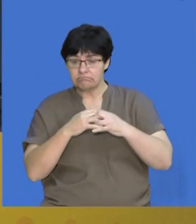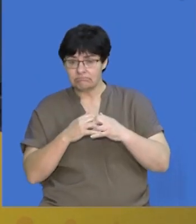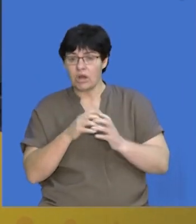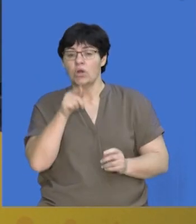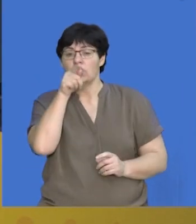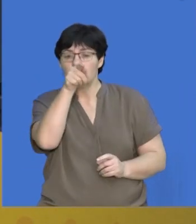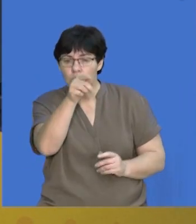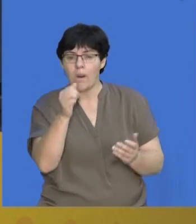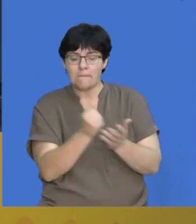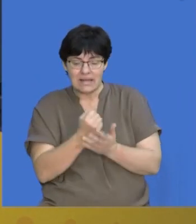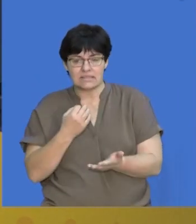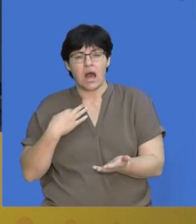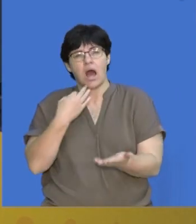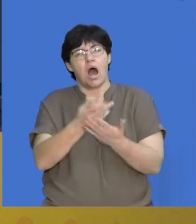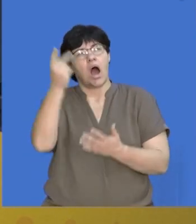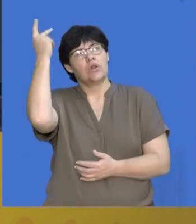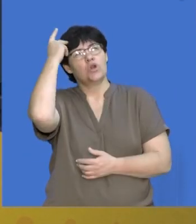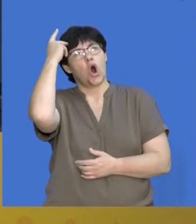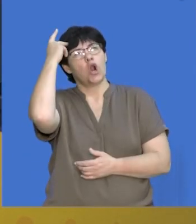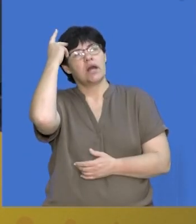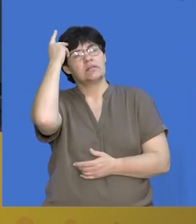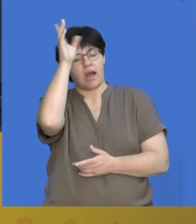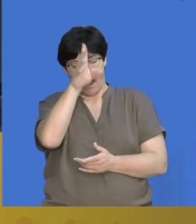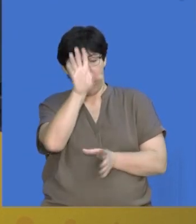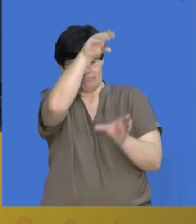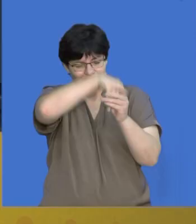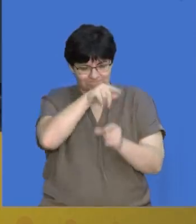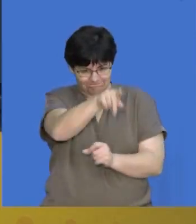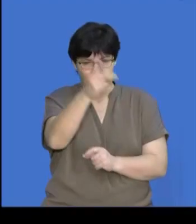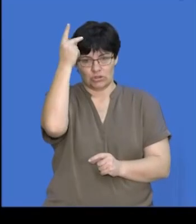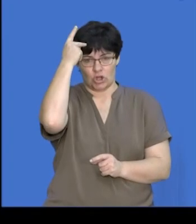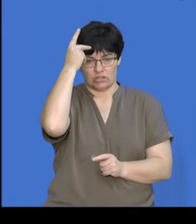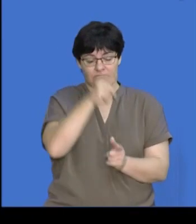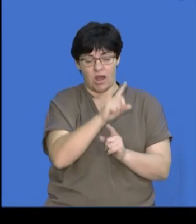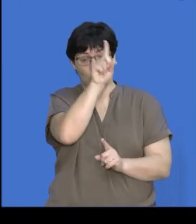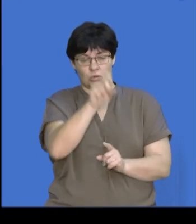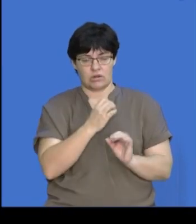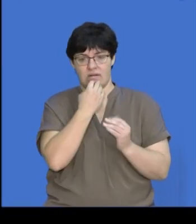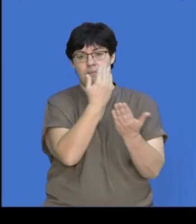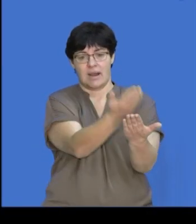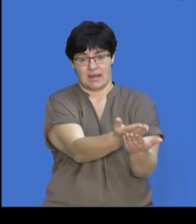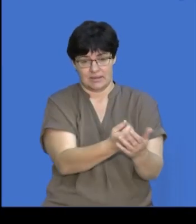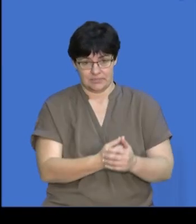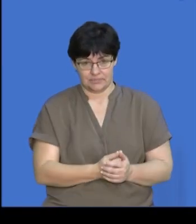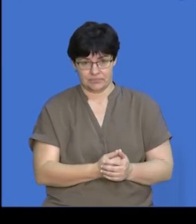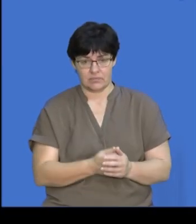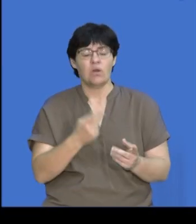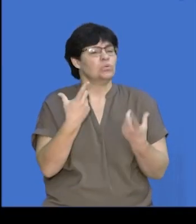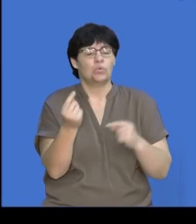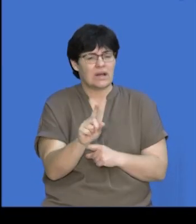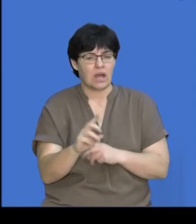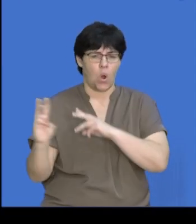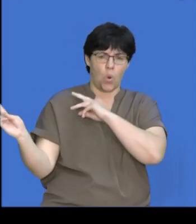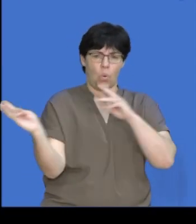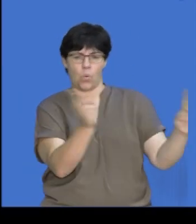you to apply your knowledge to the content that is being examined. And what are we doing? The weather